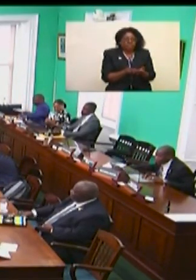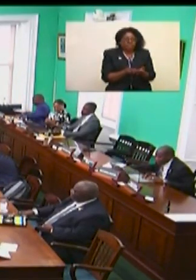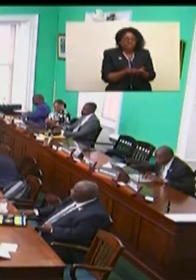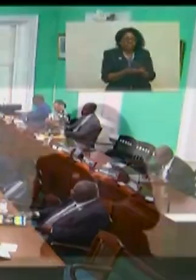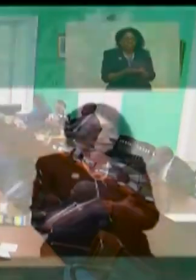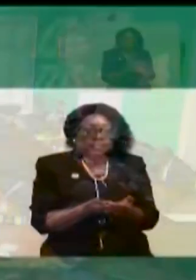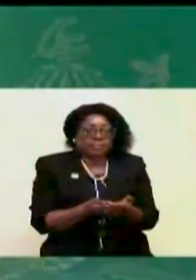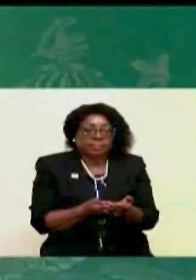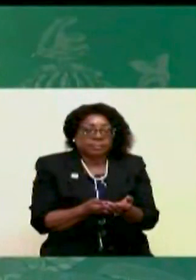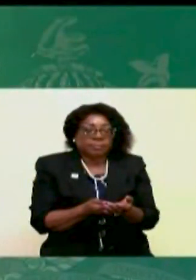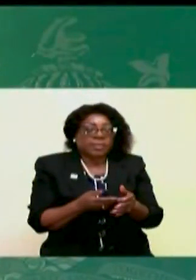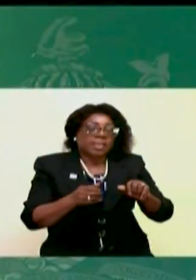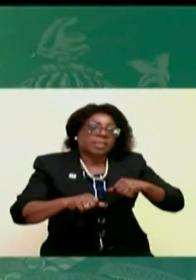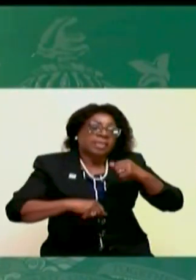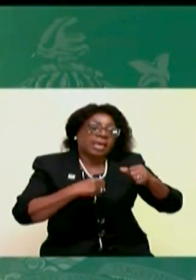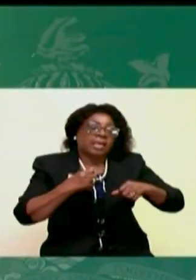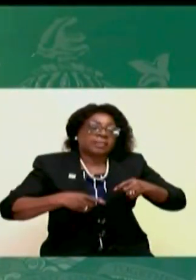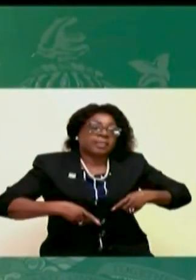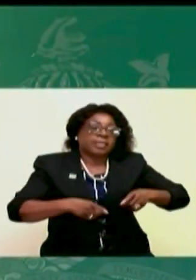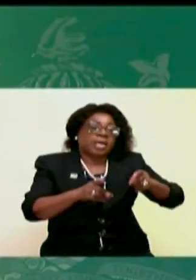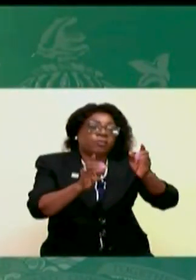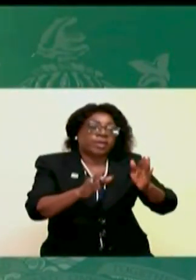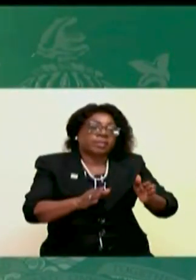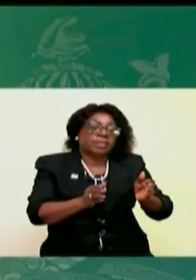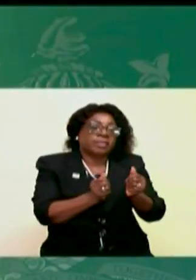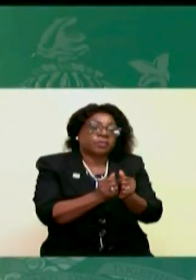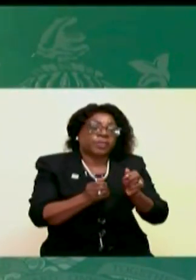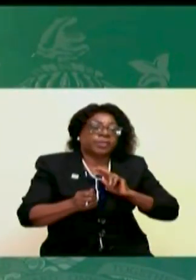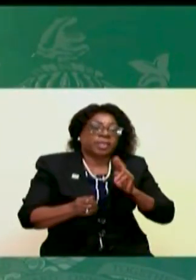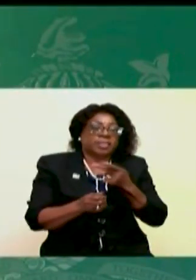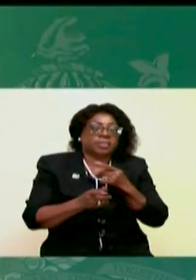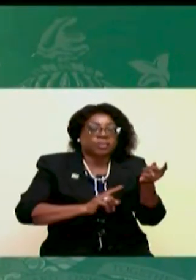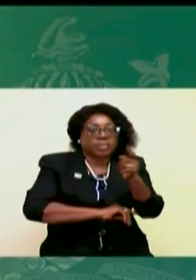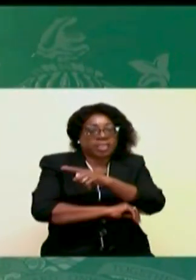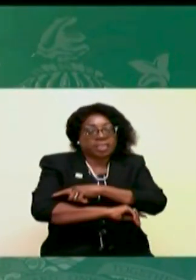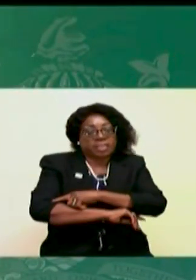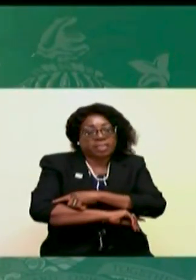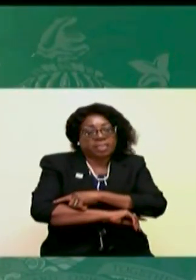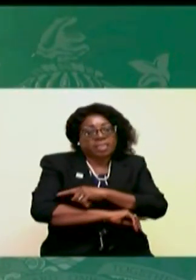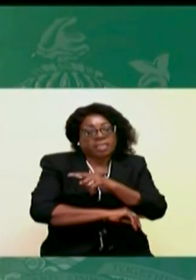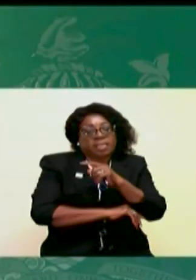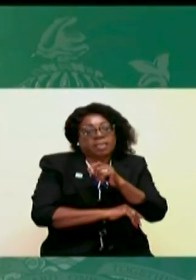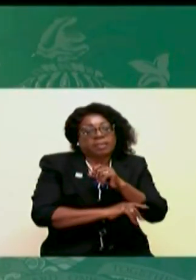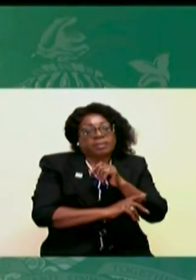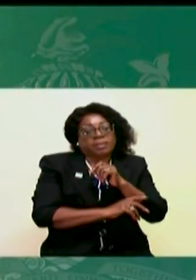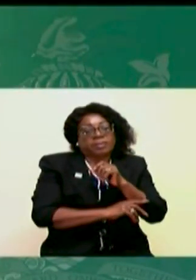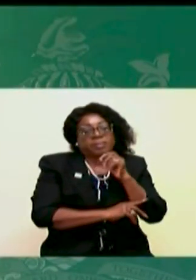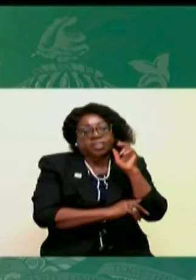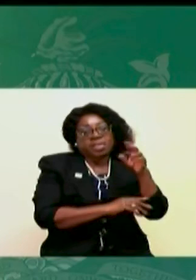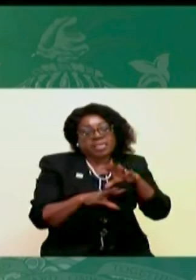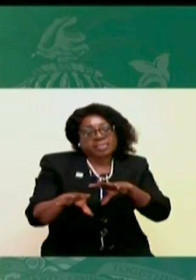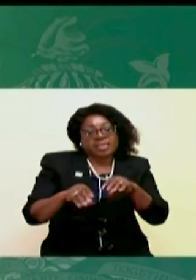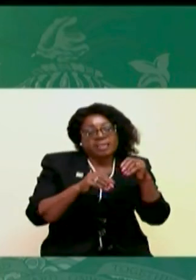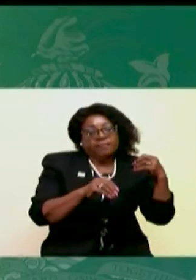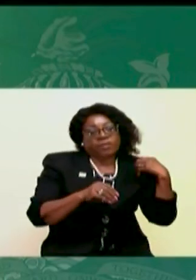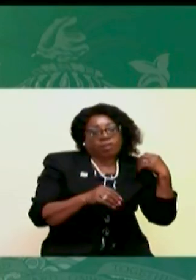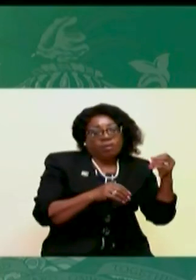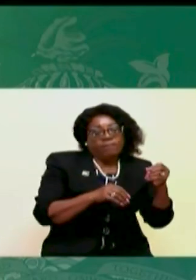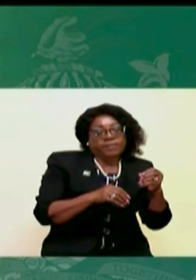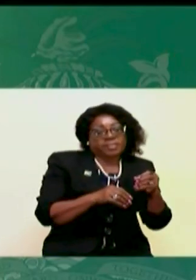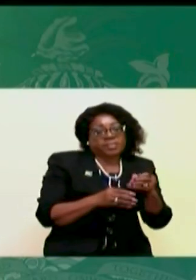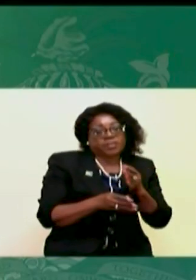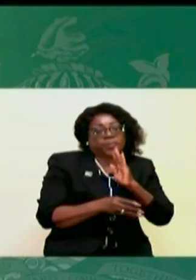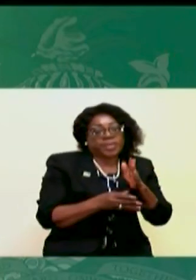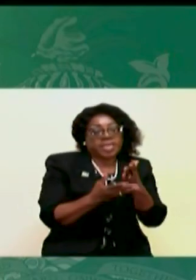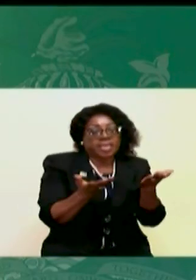I see the acting director is with us today, surprisingly. Surprisingly, she's been able to leave her office. Ms. Fernanda, please stand in this place. Let